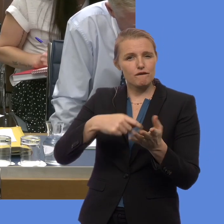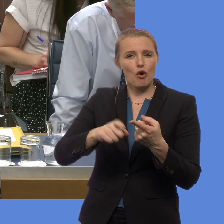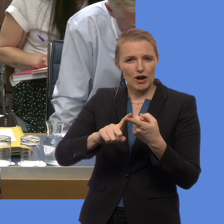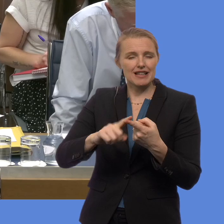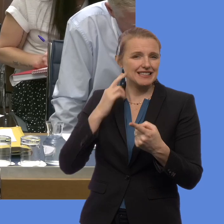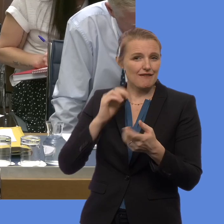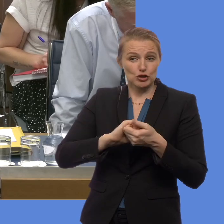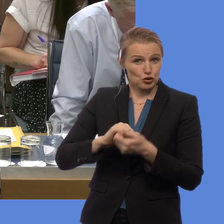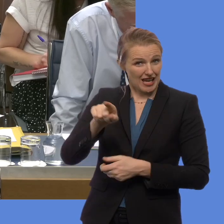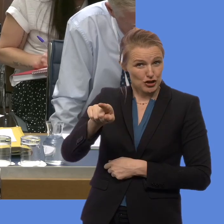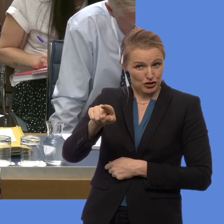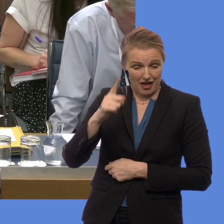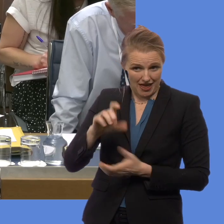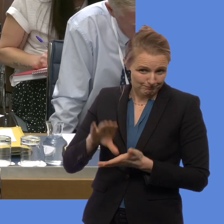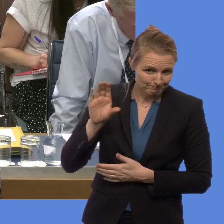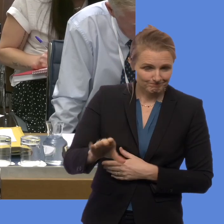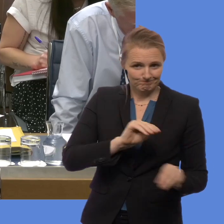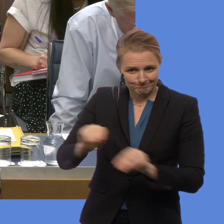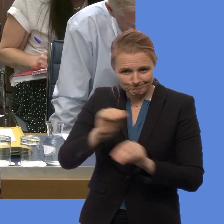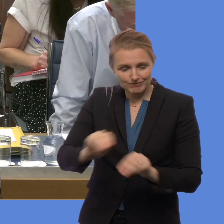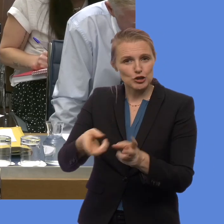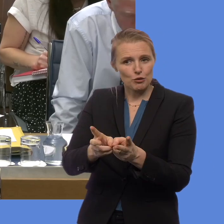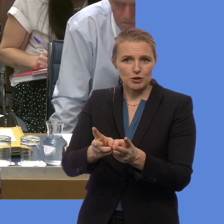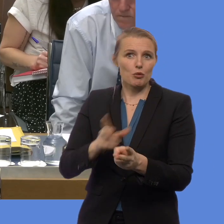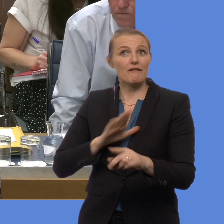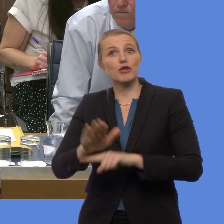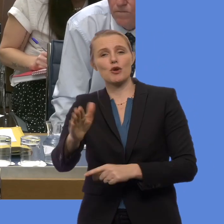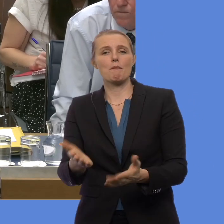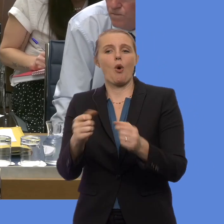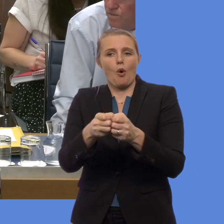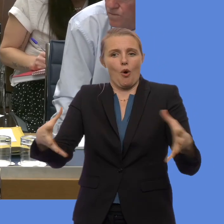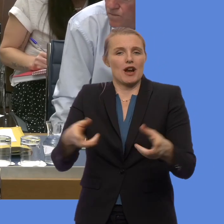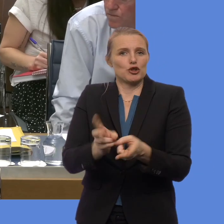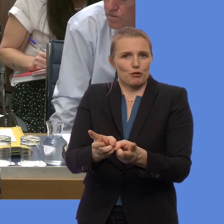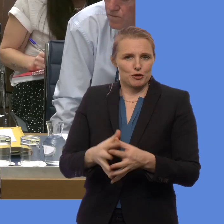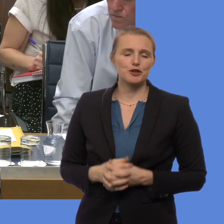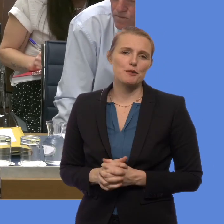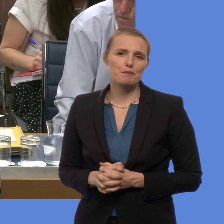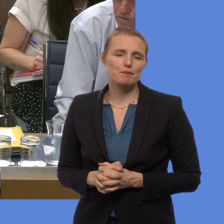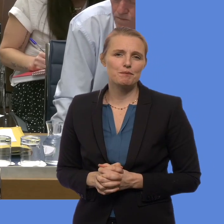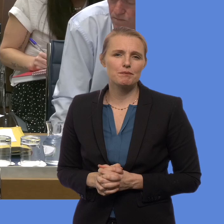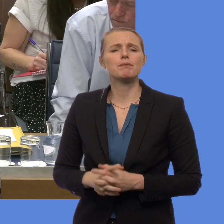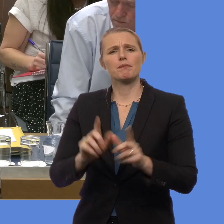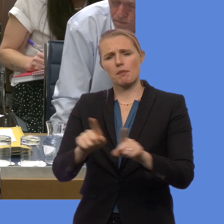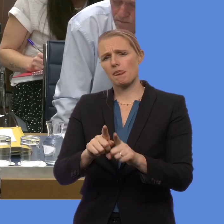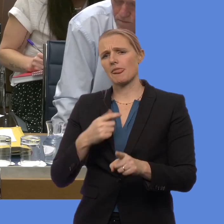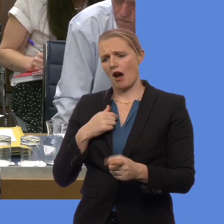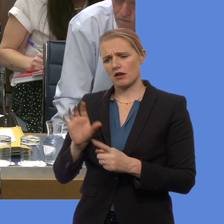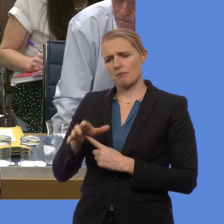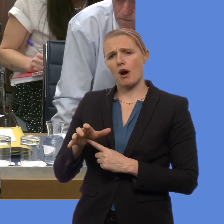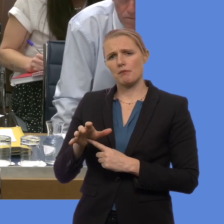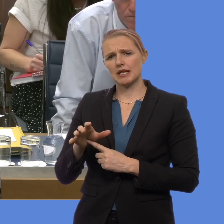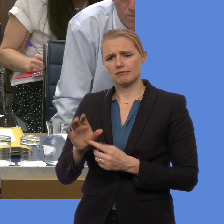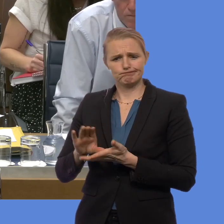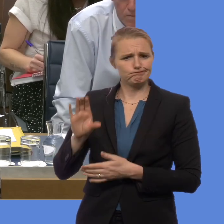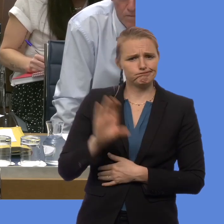as accredited interpreters in the near future. In addition, the department has developed, provided funding for, and launched a